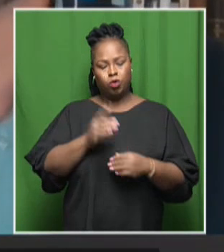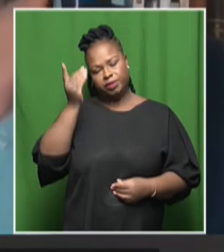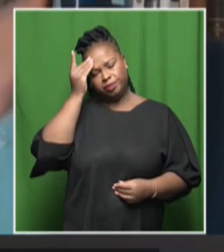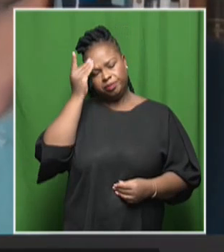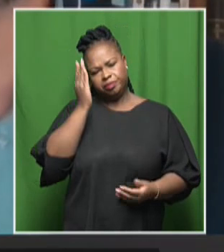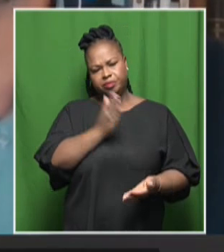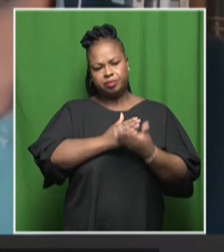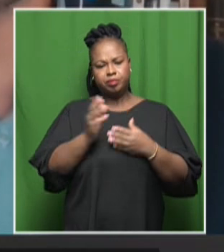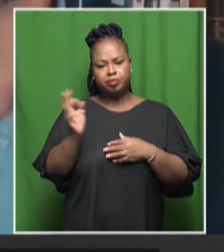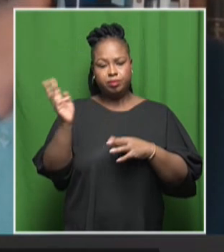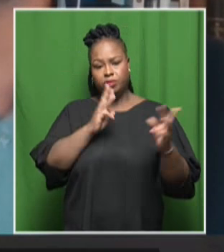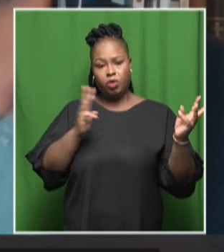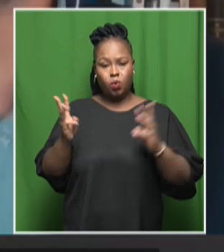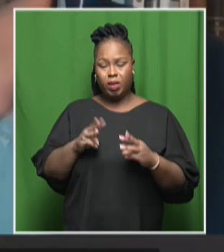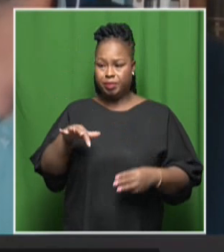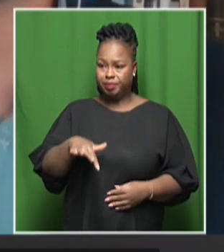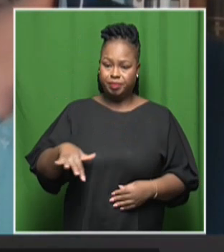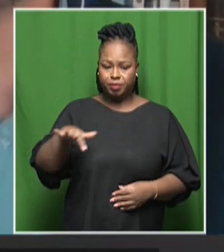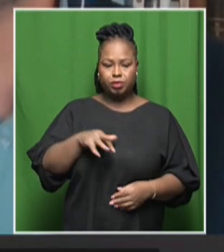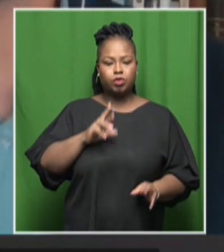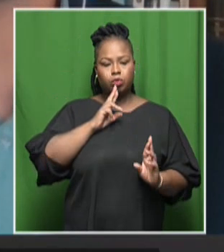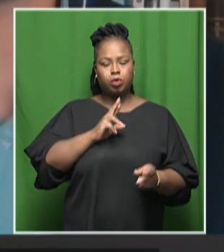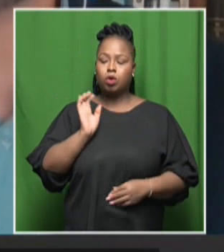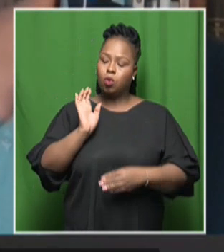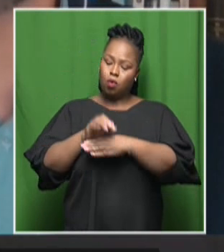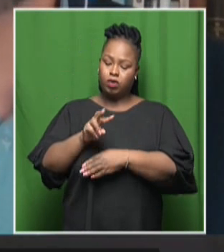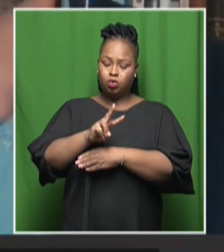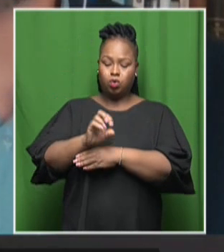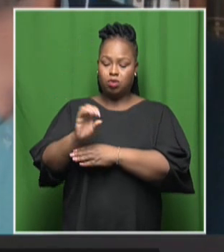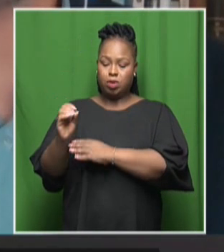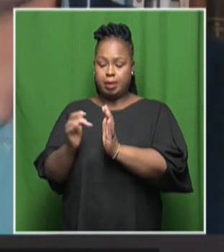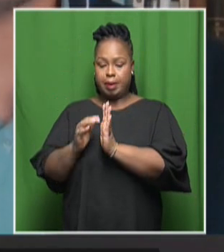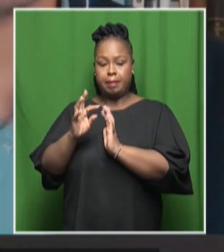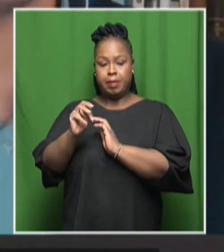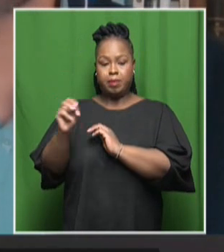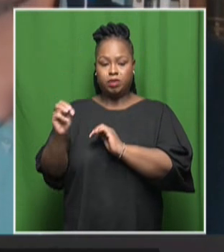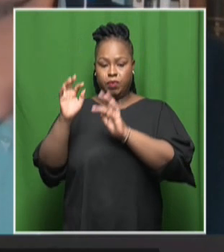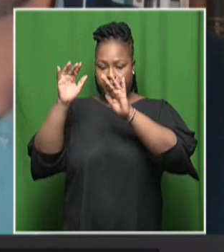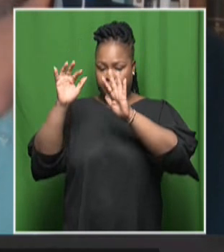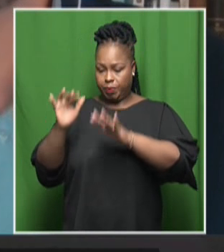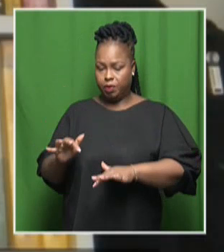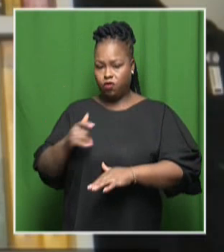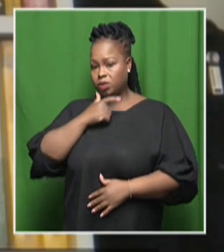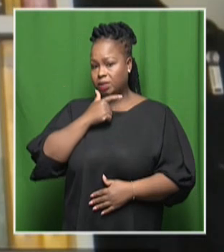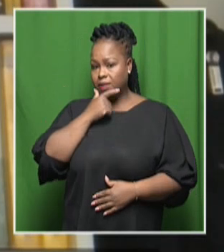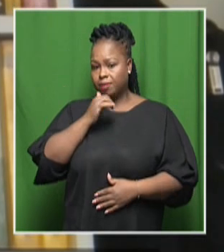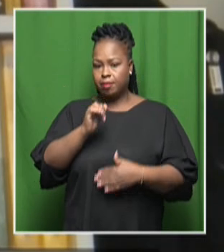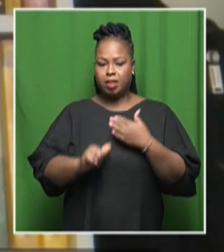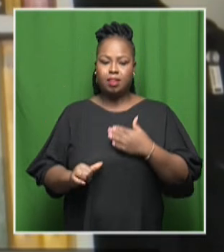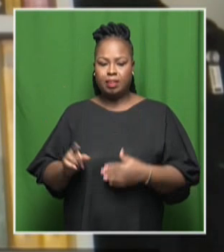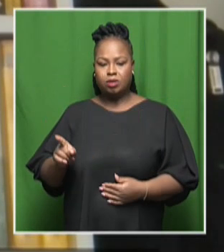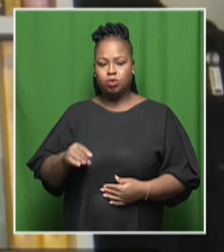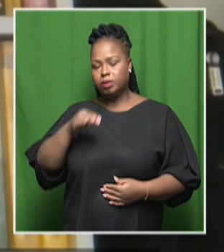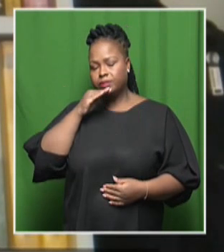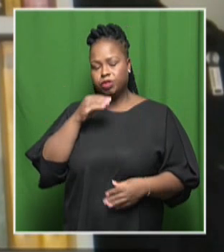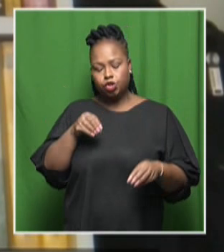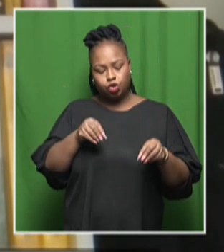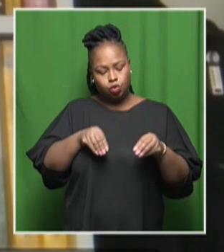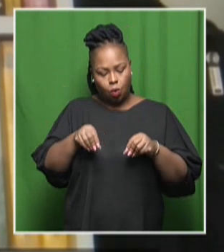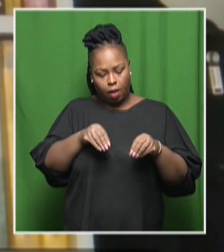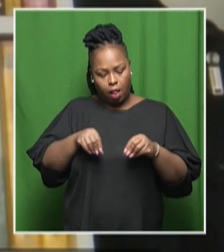weather stations that reported more than 200 millimeters of rain falling in December. So that means the soil